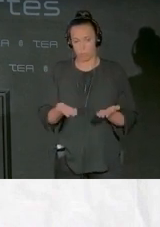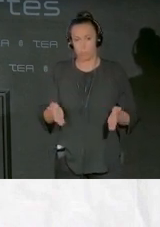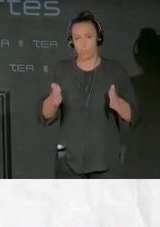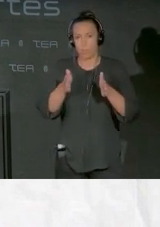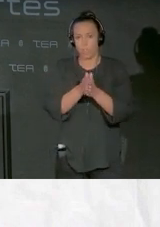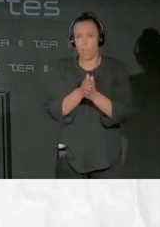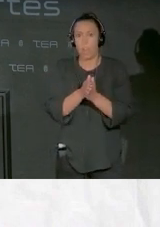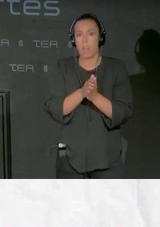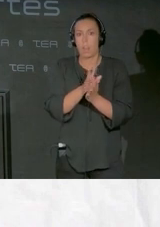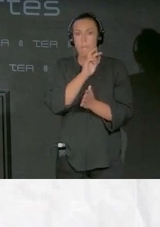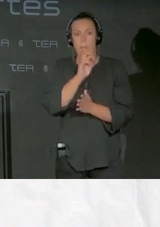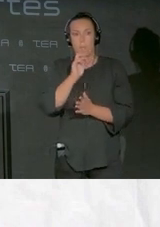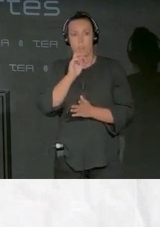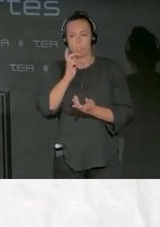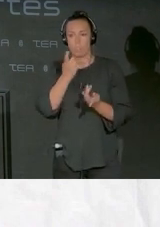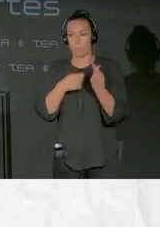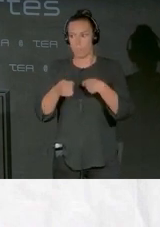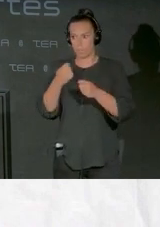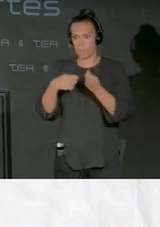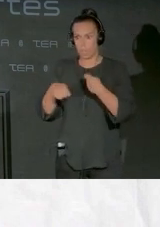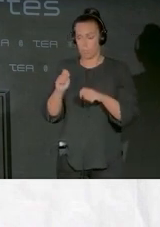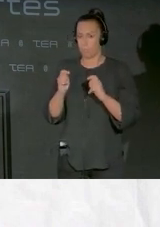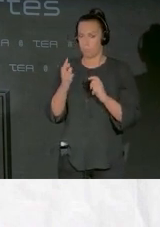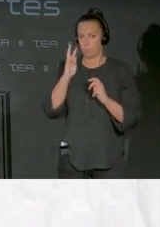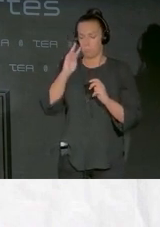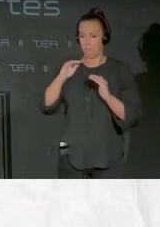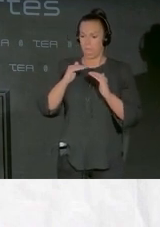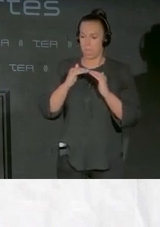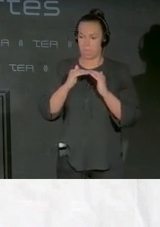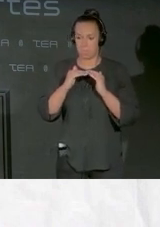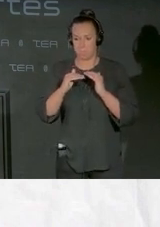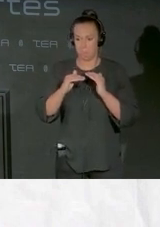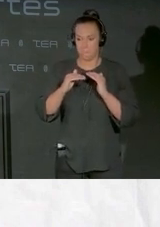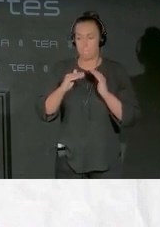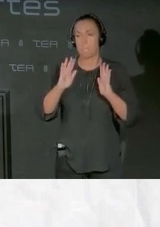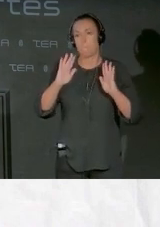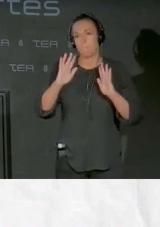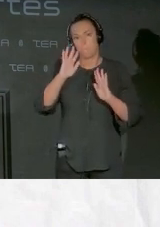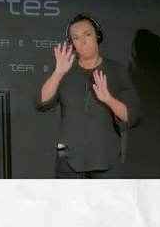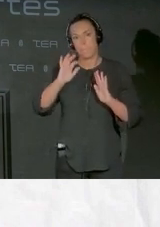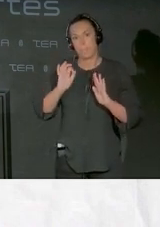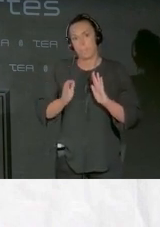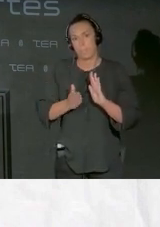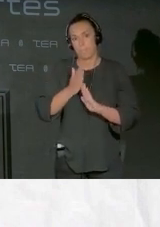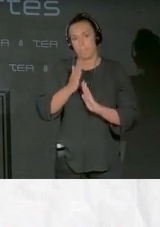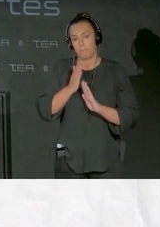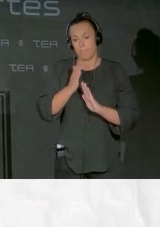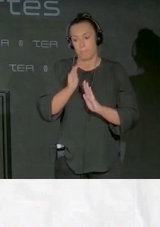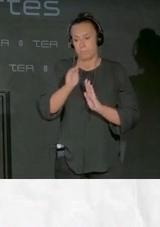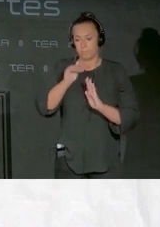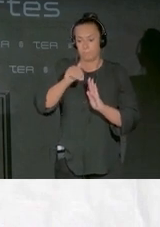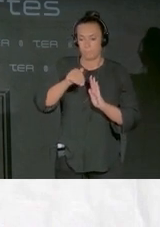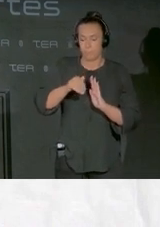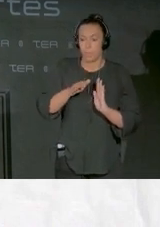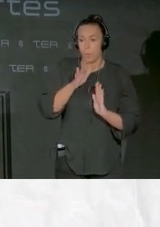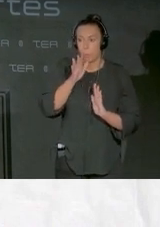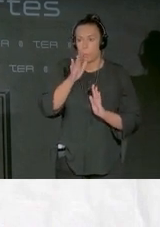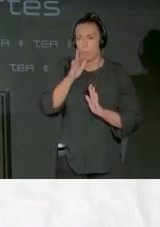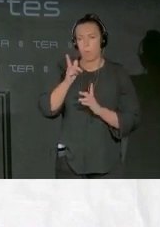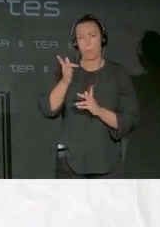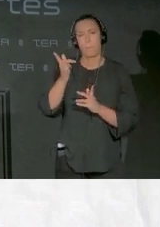expecting it to slightly decline because the African, American, and Asian markets are growing faster. We are looking at a sector which